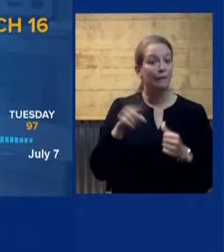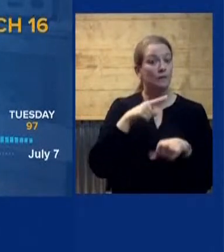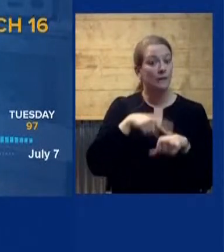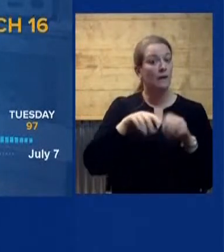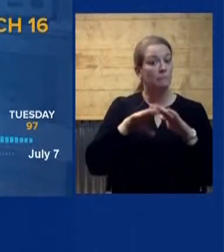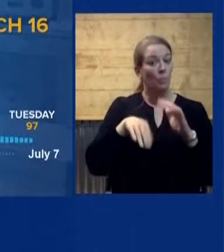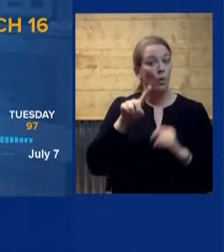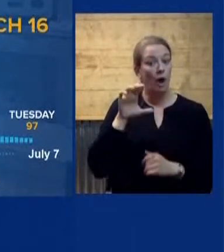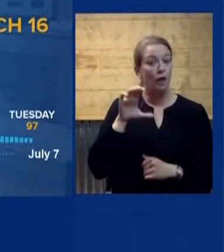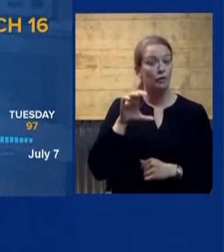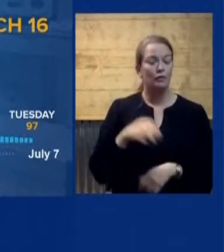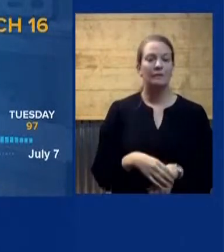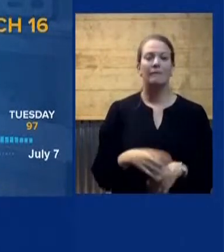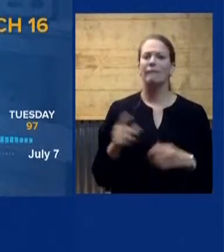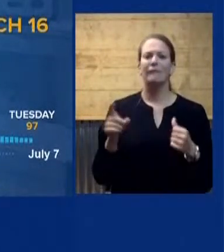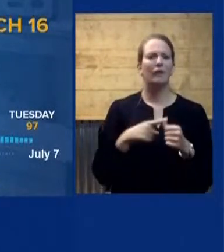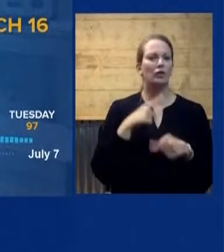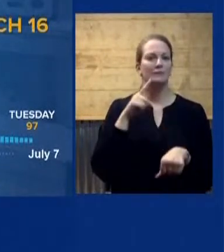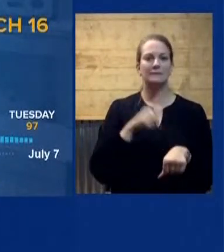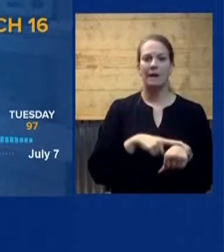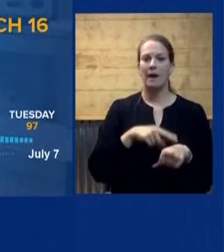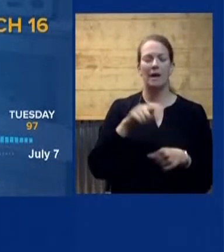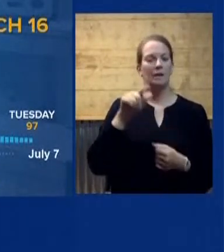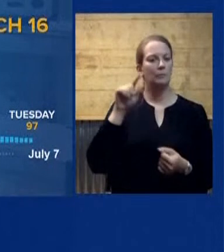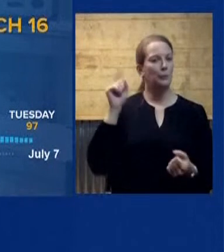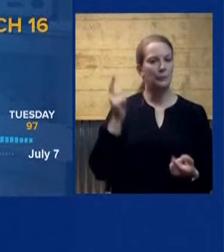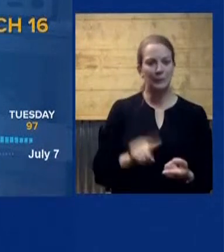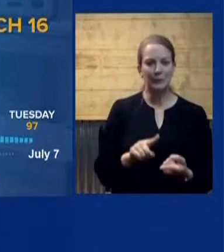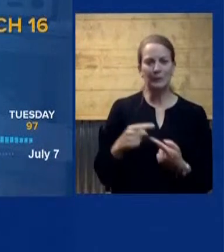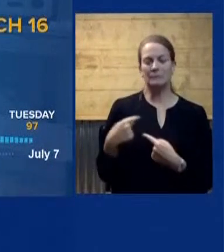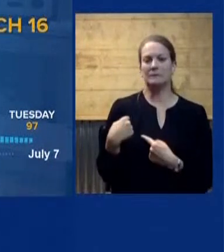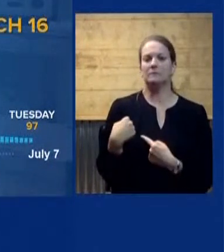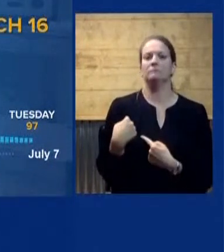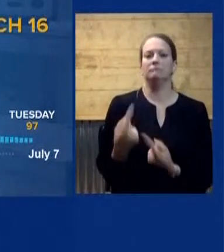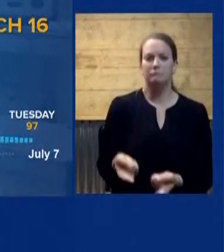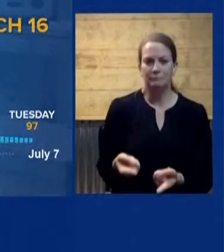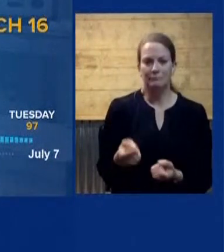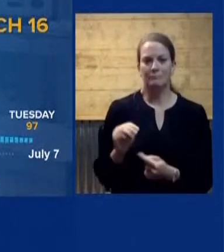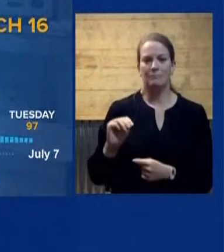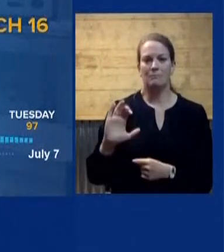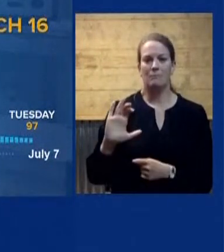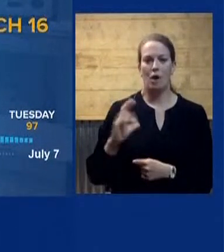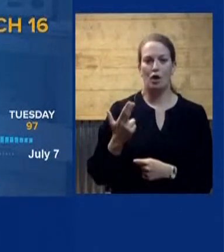first time it's been this low since March 16th.